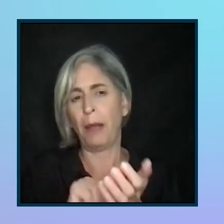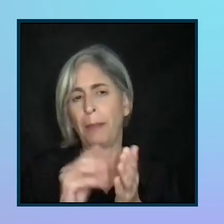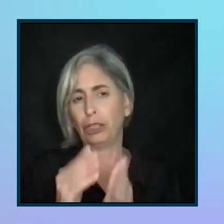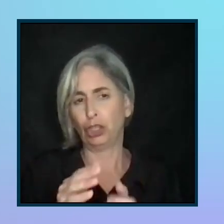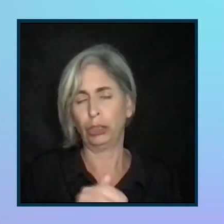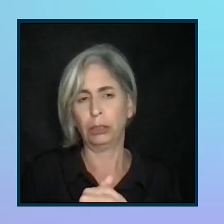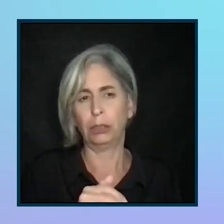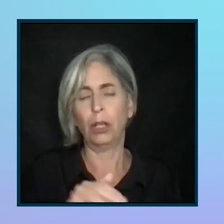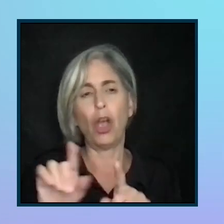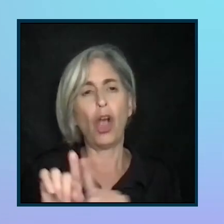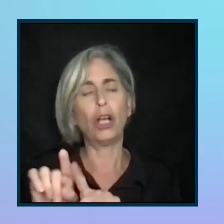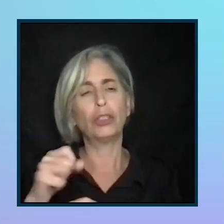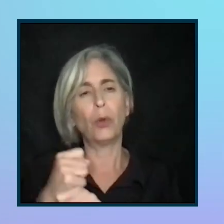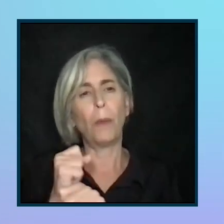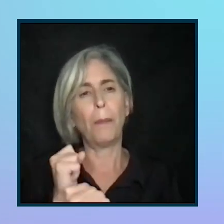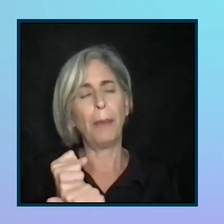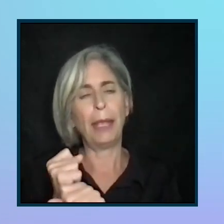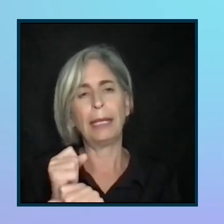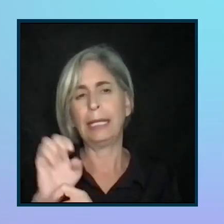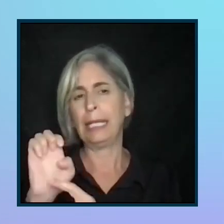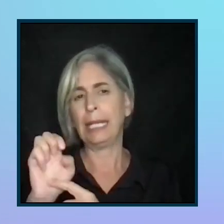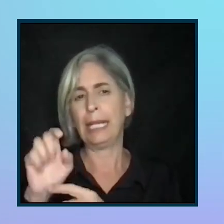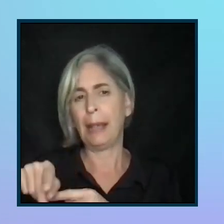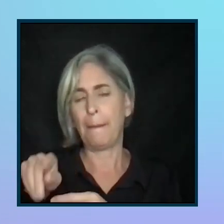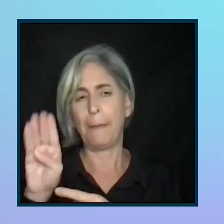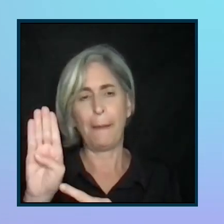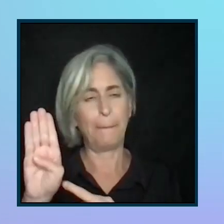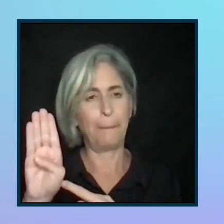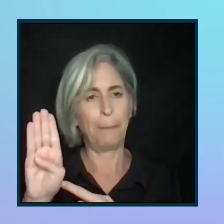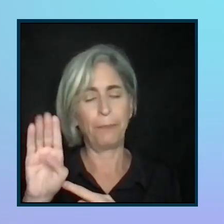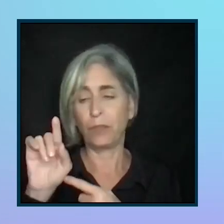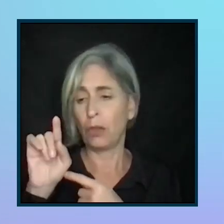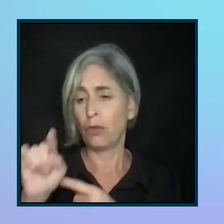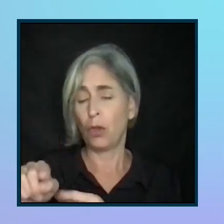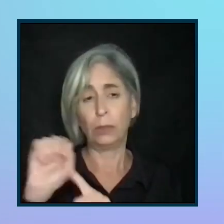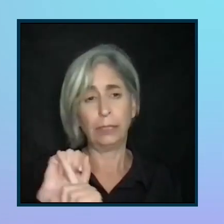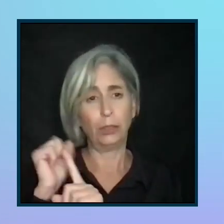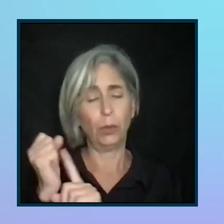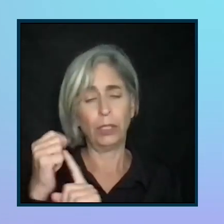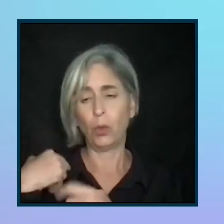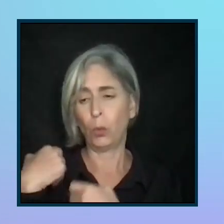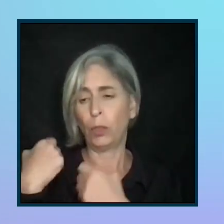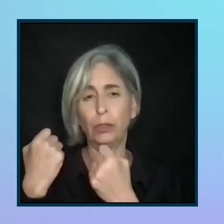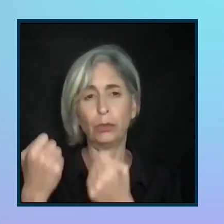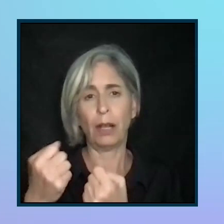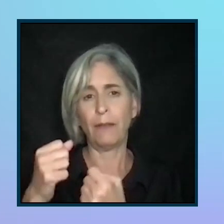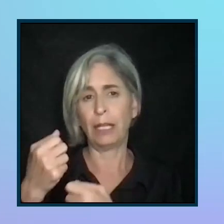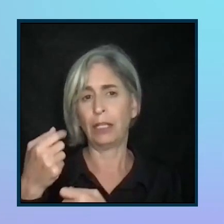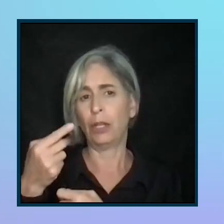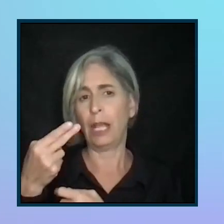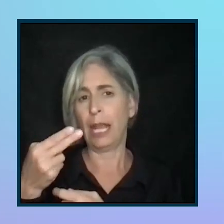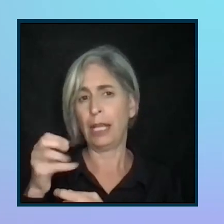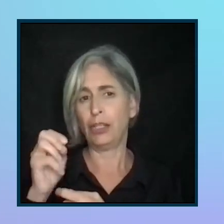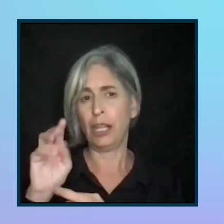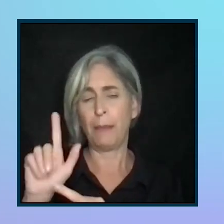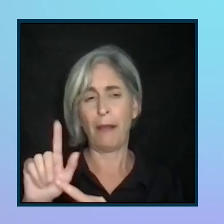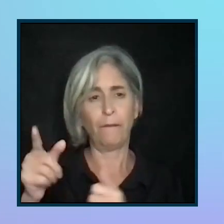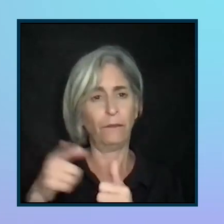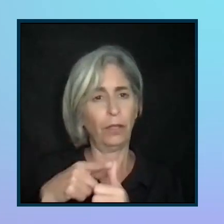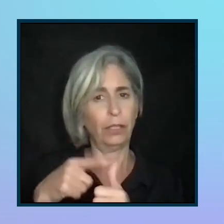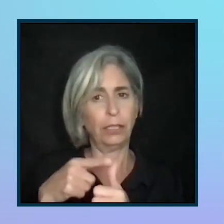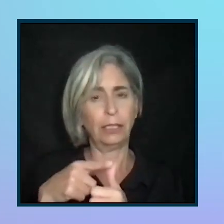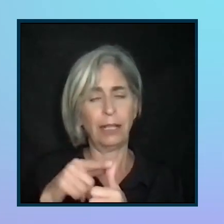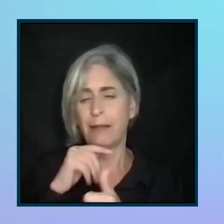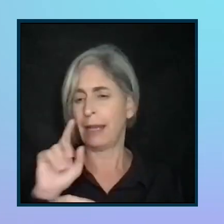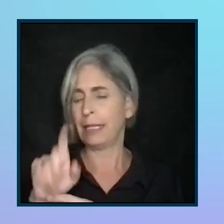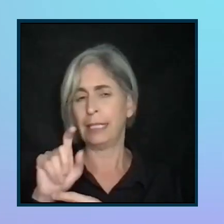And we have to make an EPUB. So in those instances, we are driving to XML first. It is not necessary